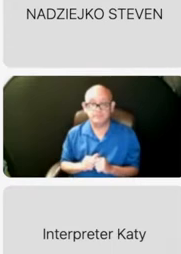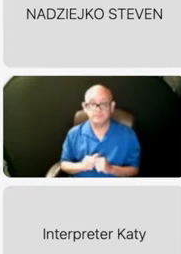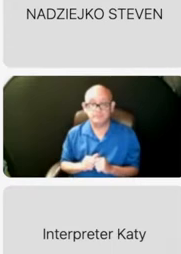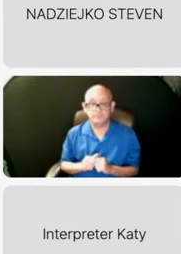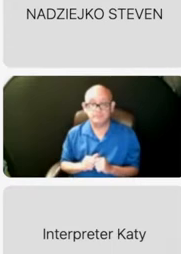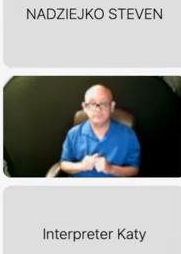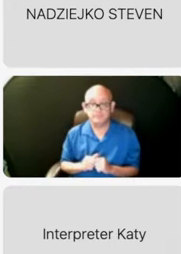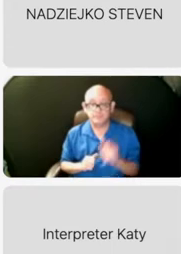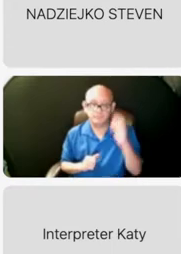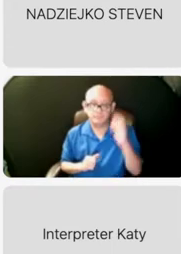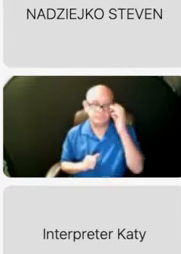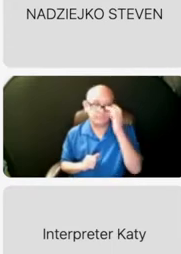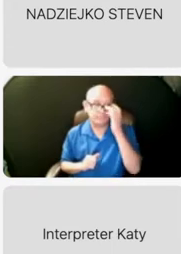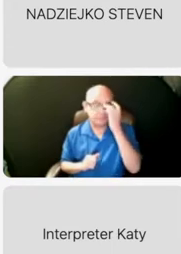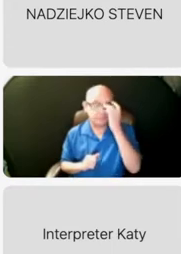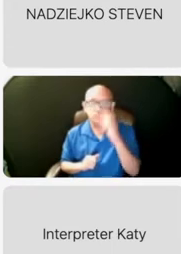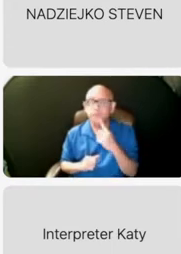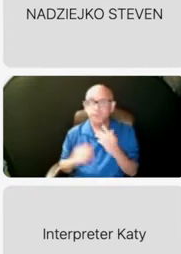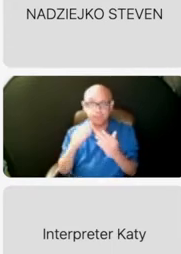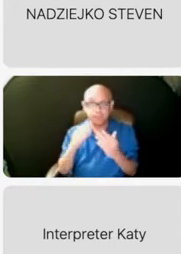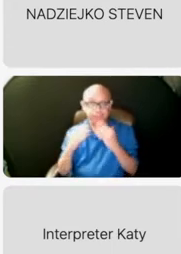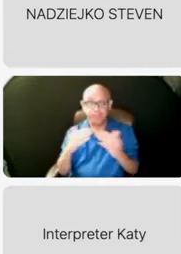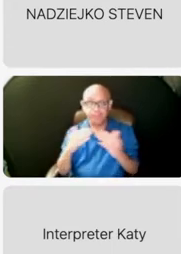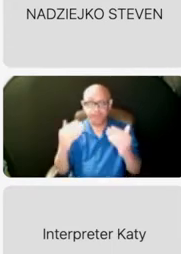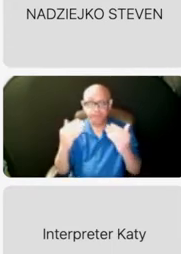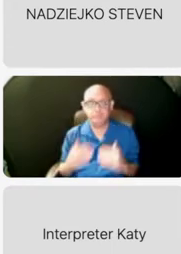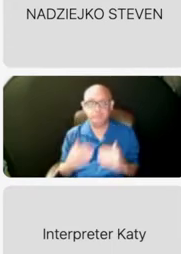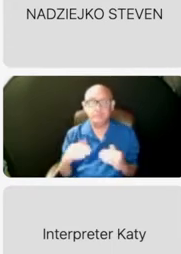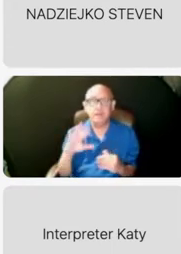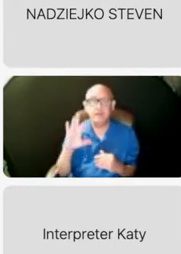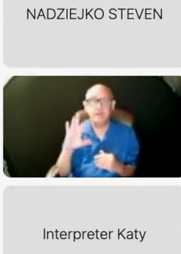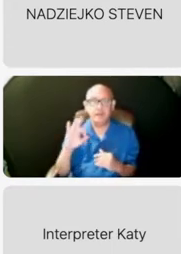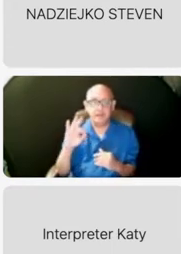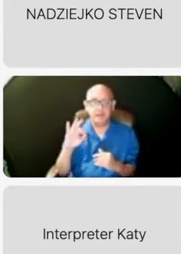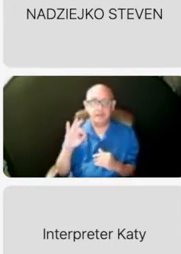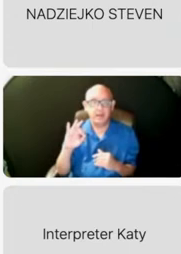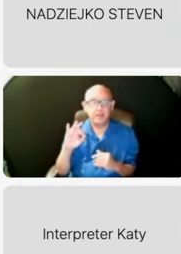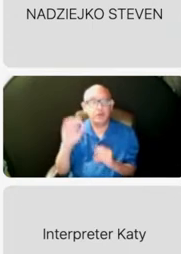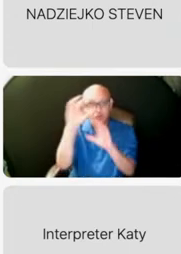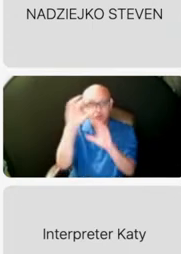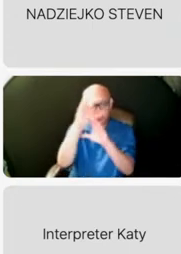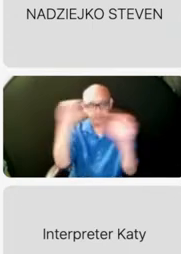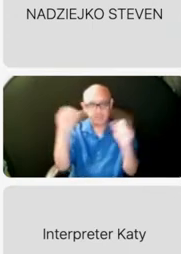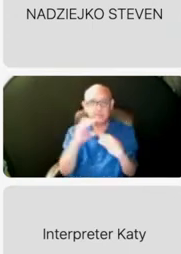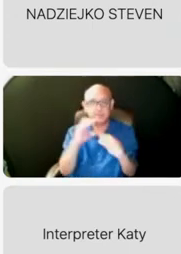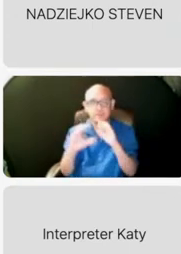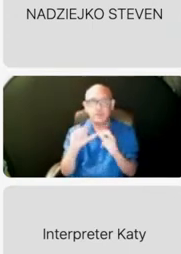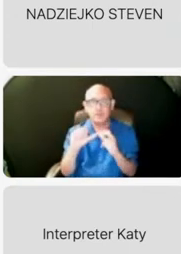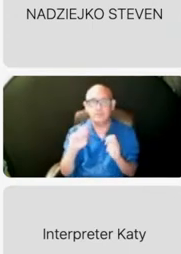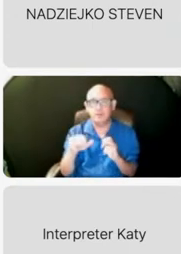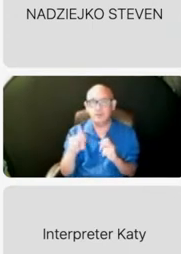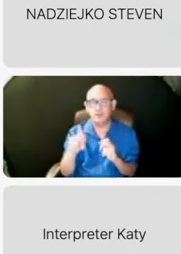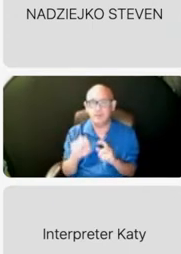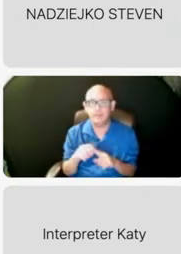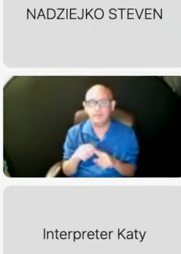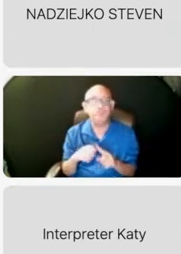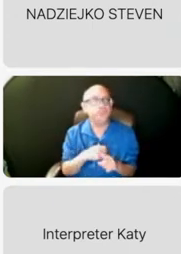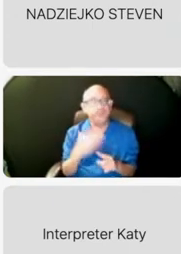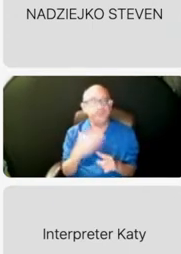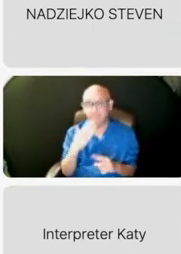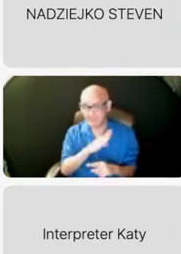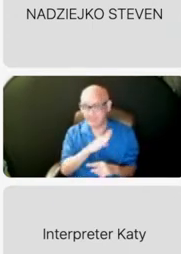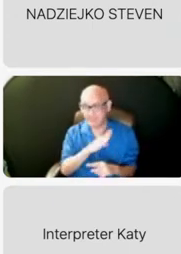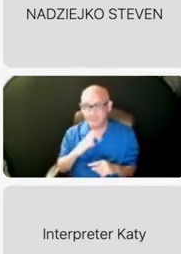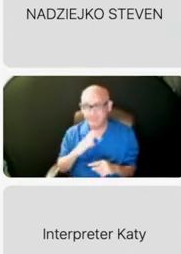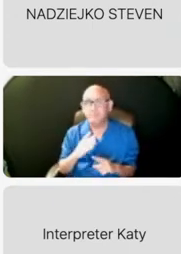okay thank you moving on to 9.00 superintendents communicate good evening board president uh board executive cabinet and uh